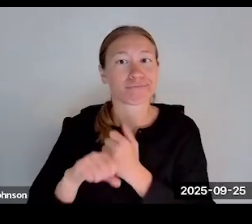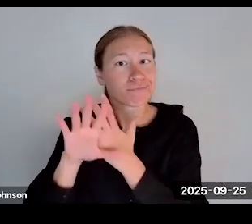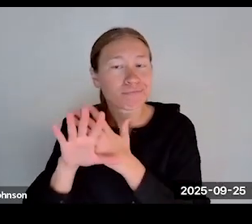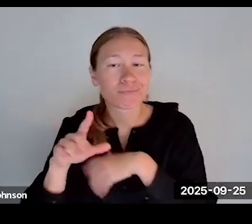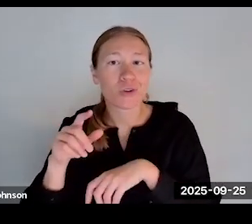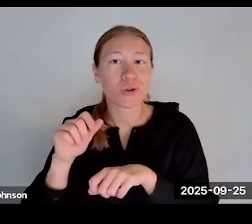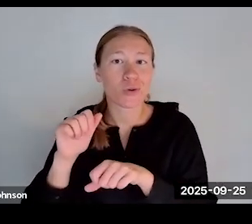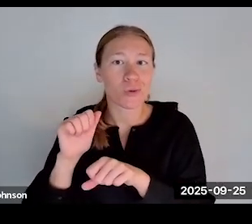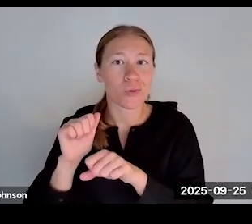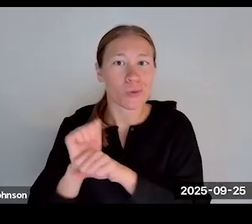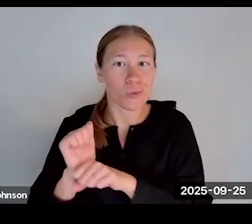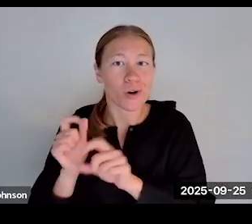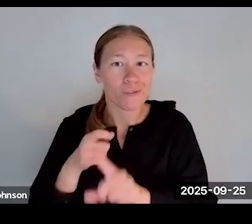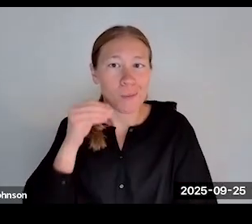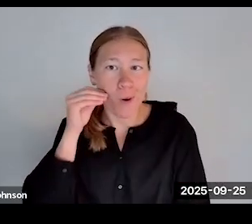during symptom flares.